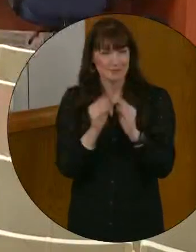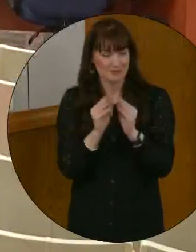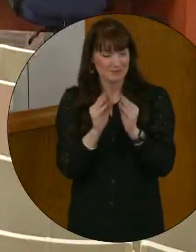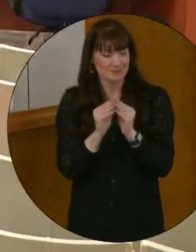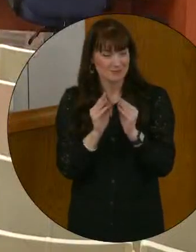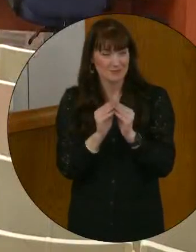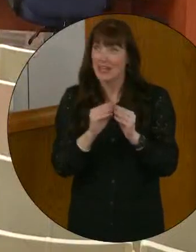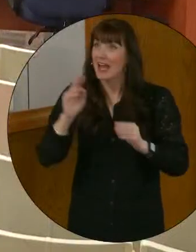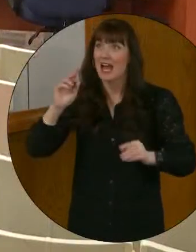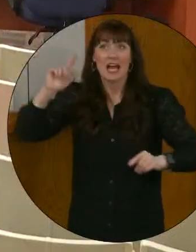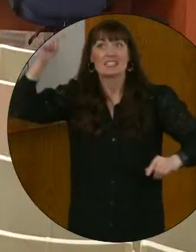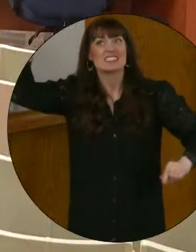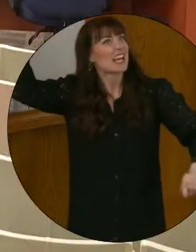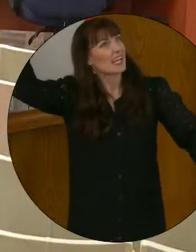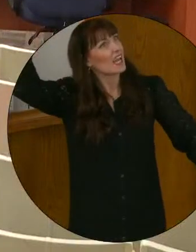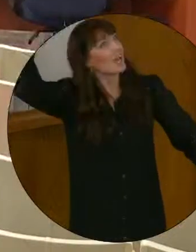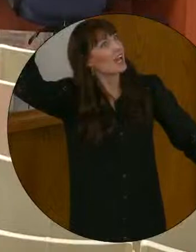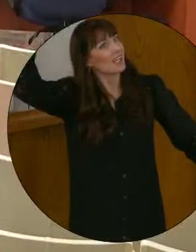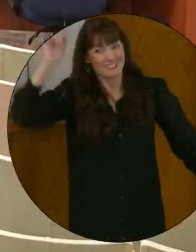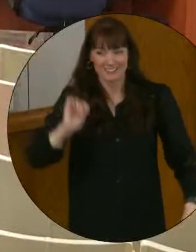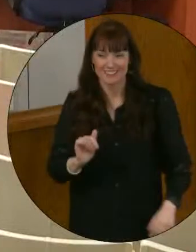Thank you, I Trustee. second. Oh.